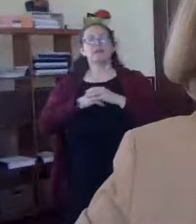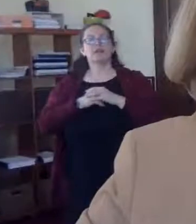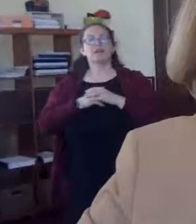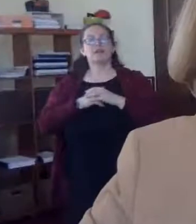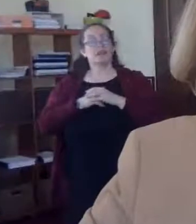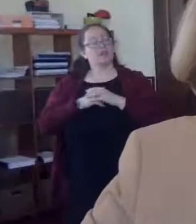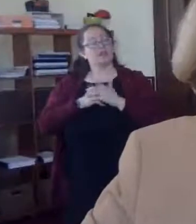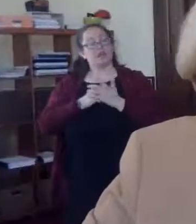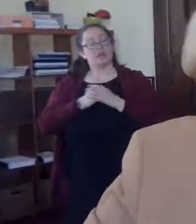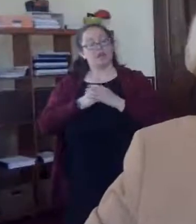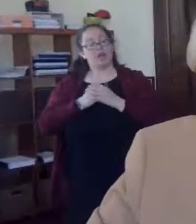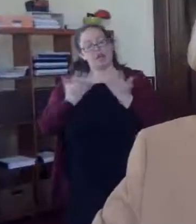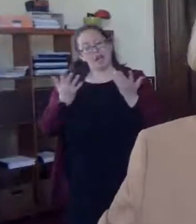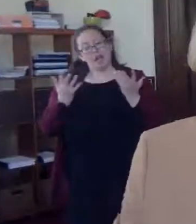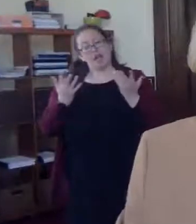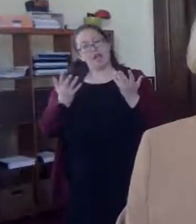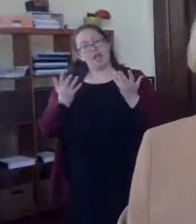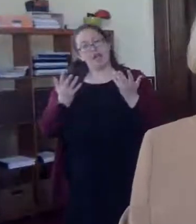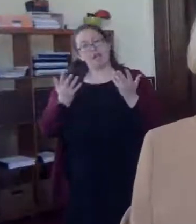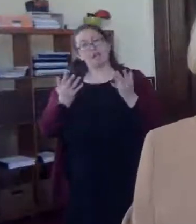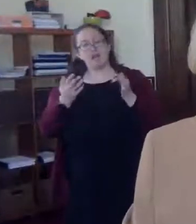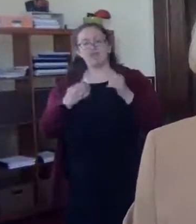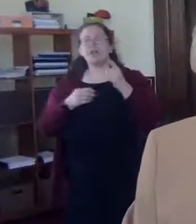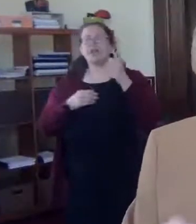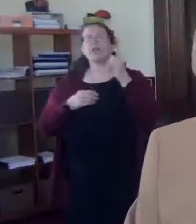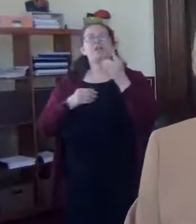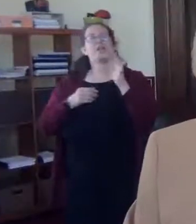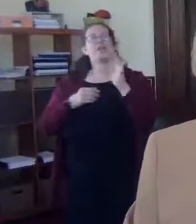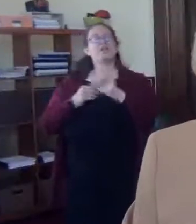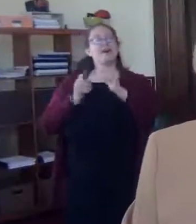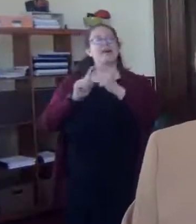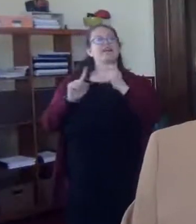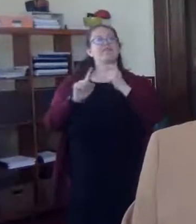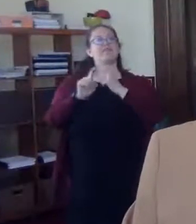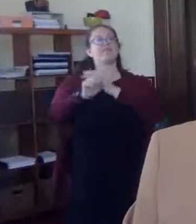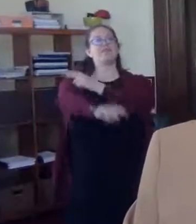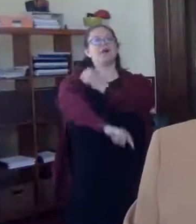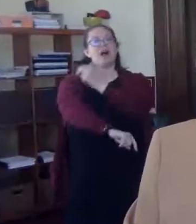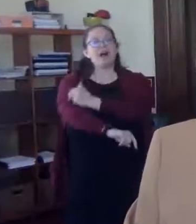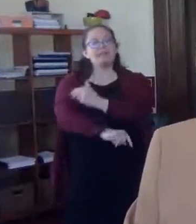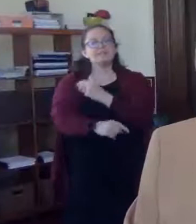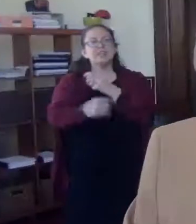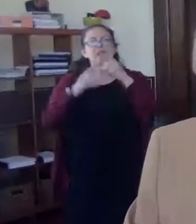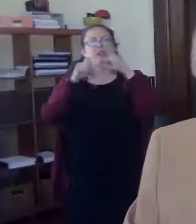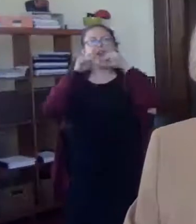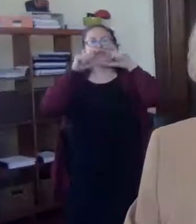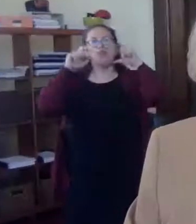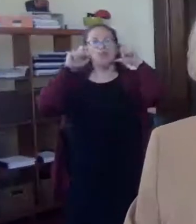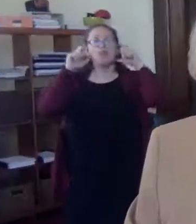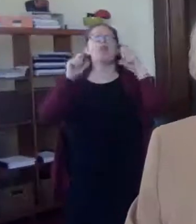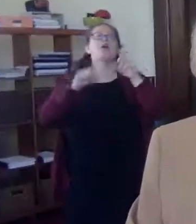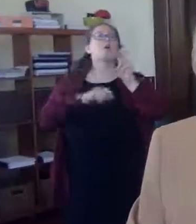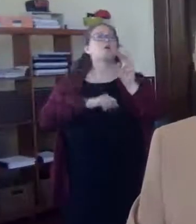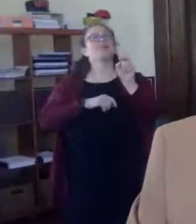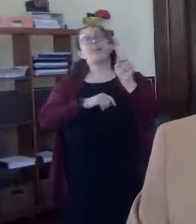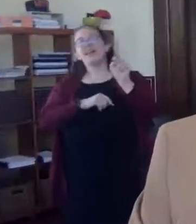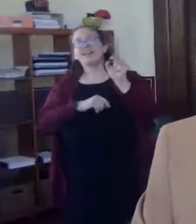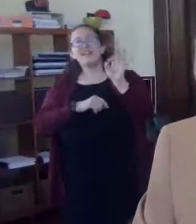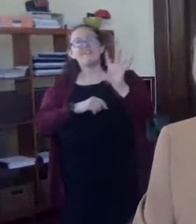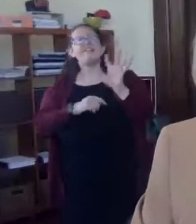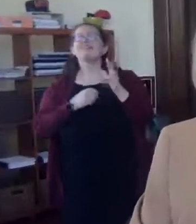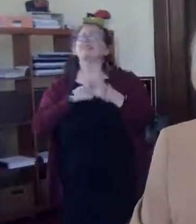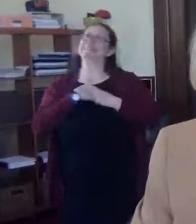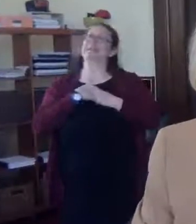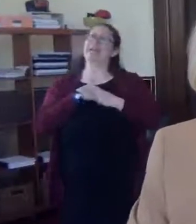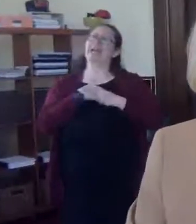And save the surgical masks, and definitely save the N95 masks for healthcare workers